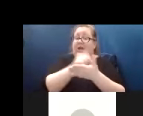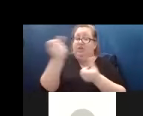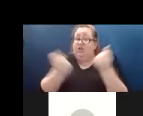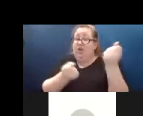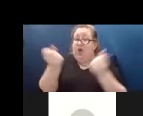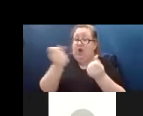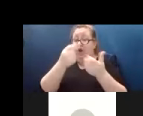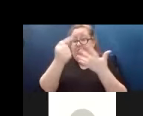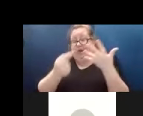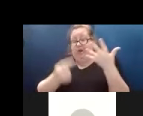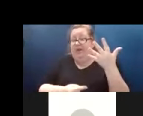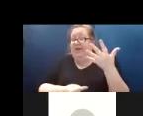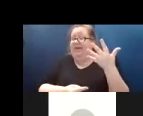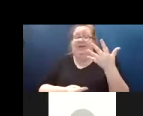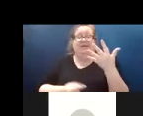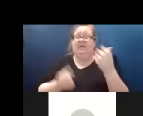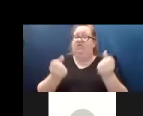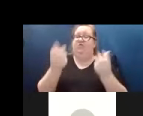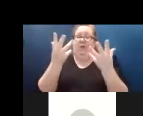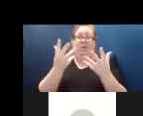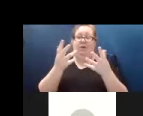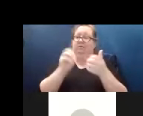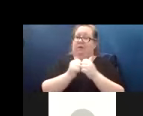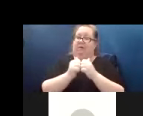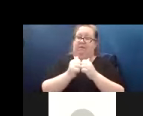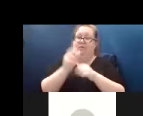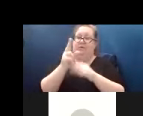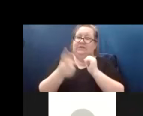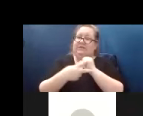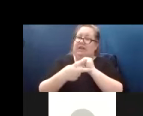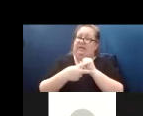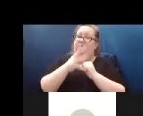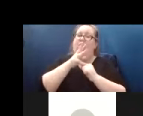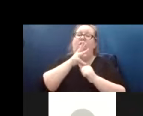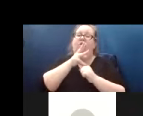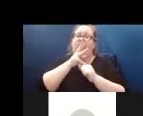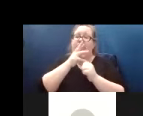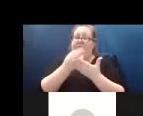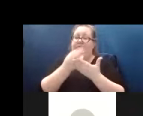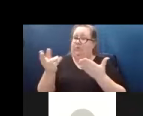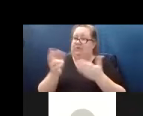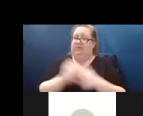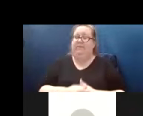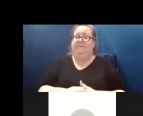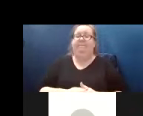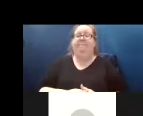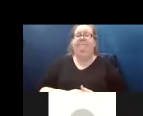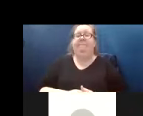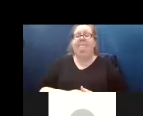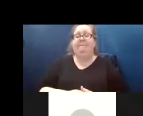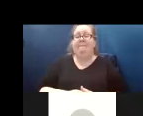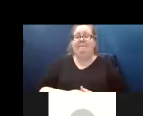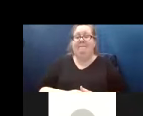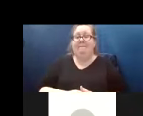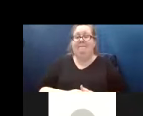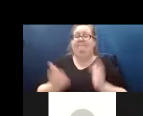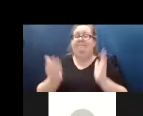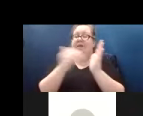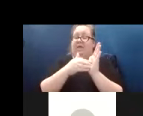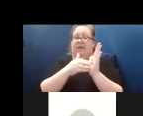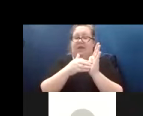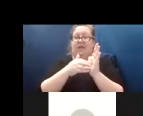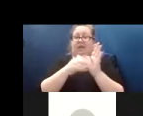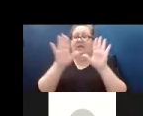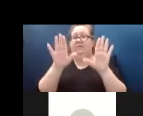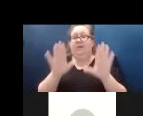But it's a great way to save water resources as well. And again, it'd be great